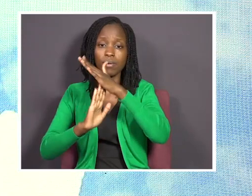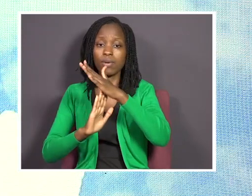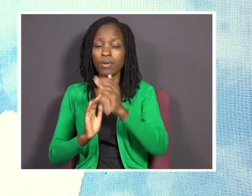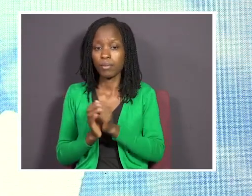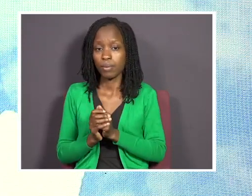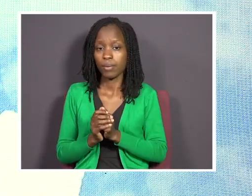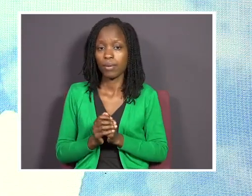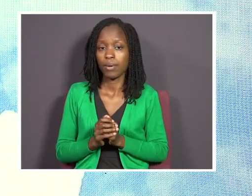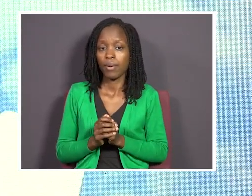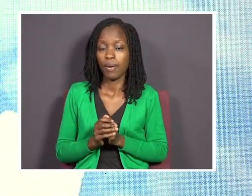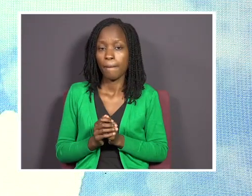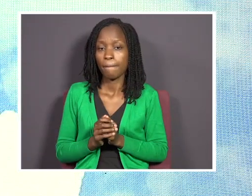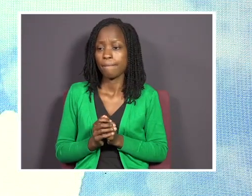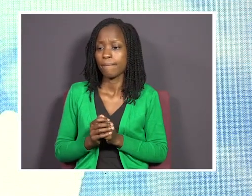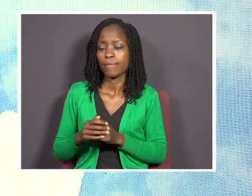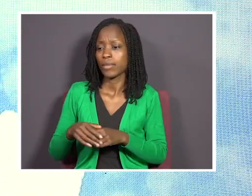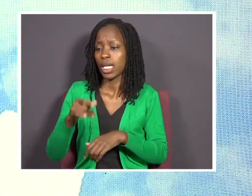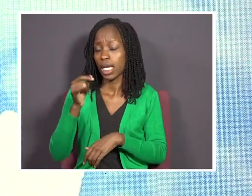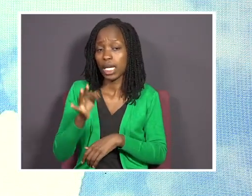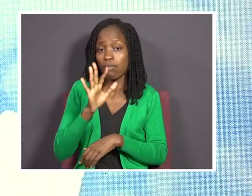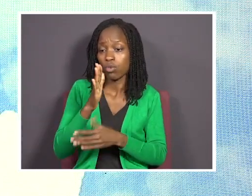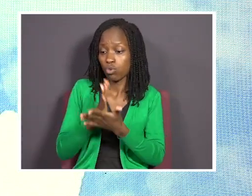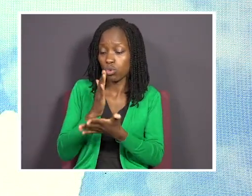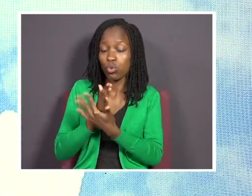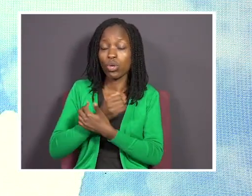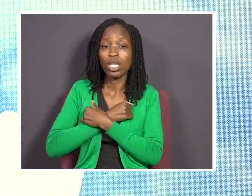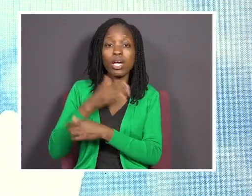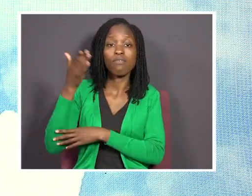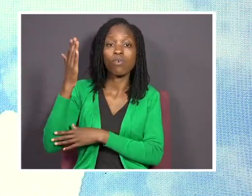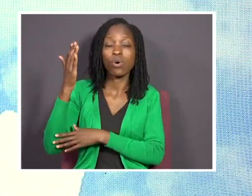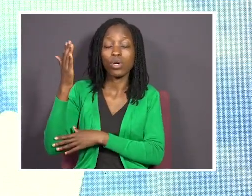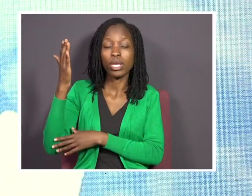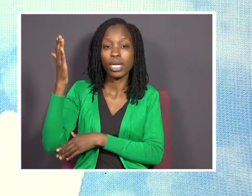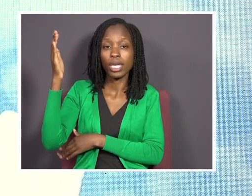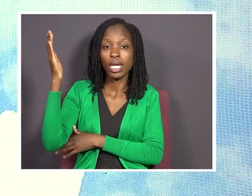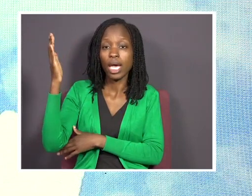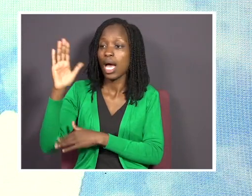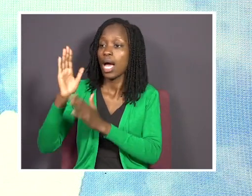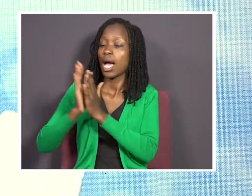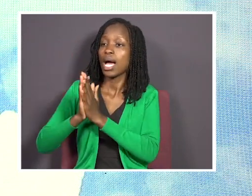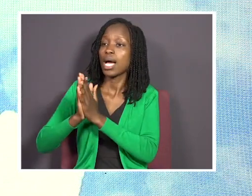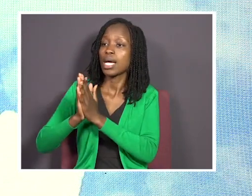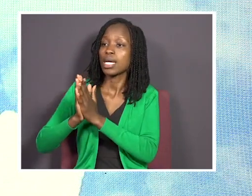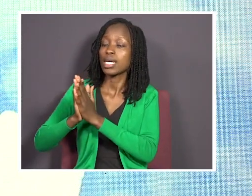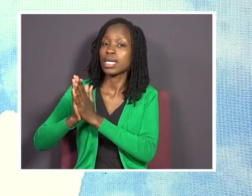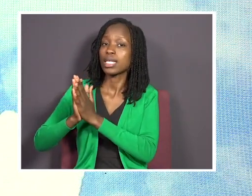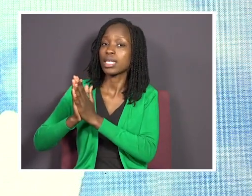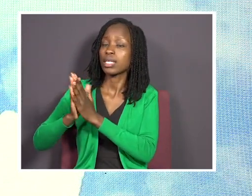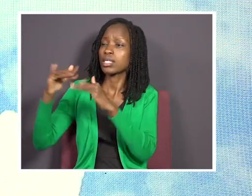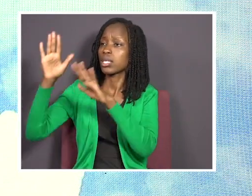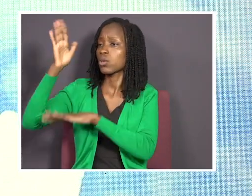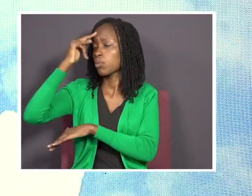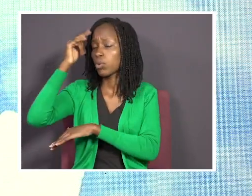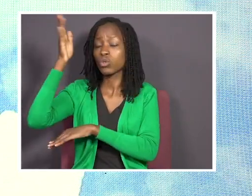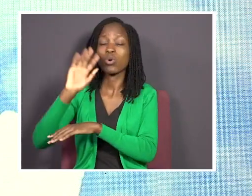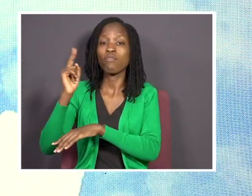persuasion that we love God and we are responding to him because he also first loved us,